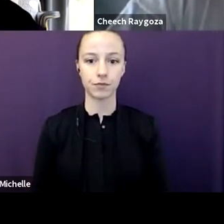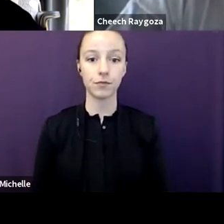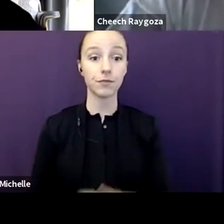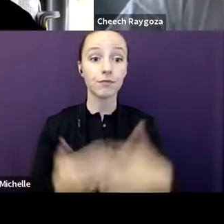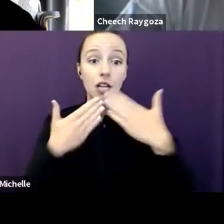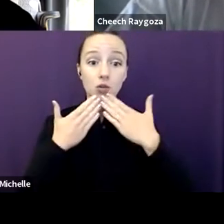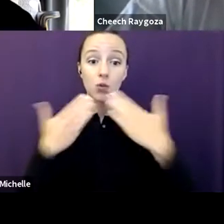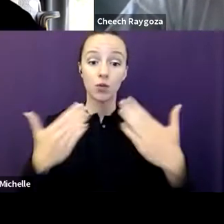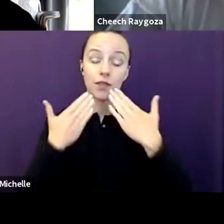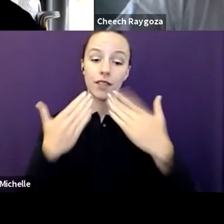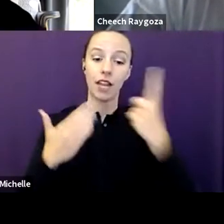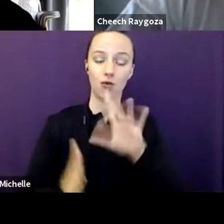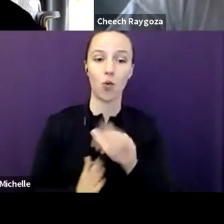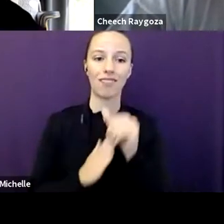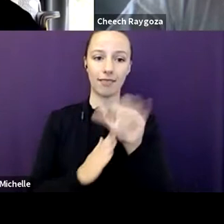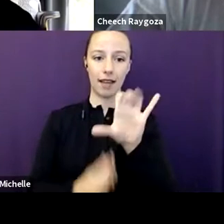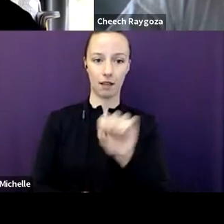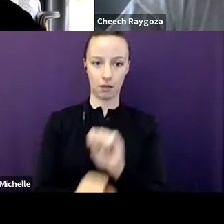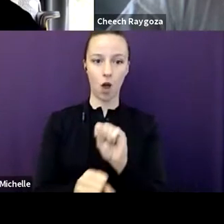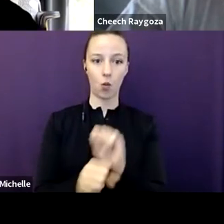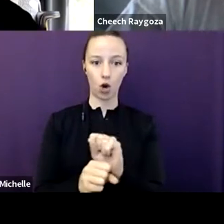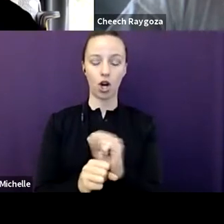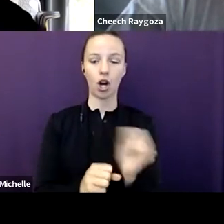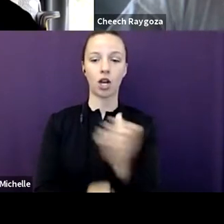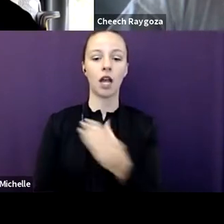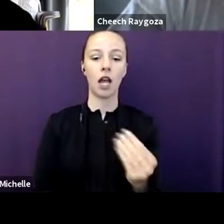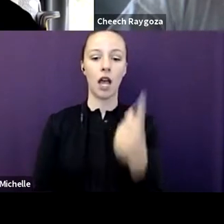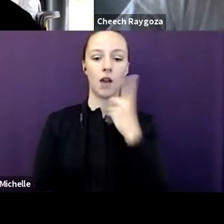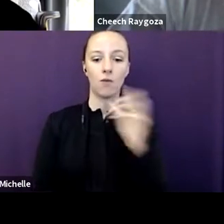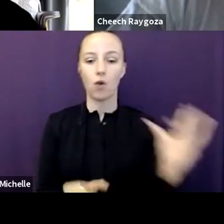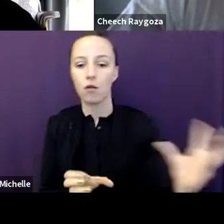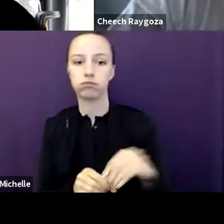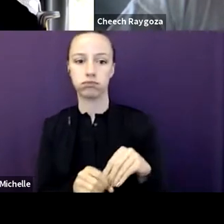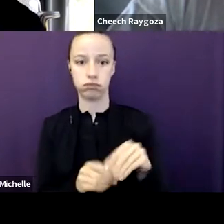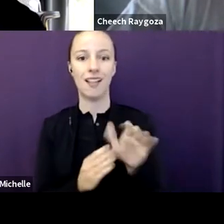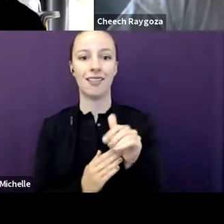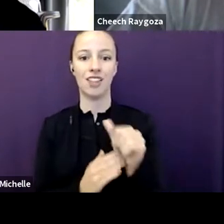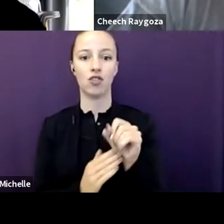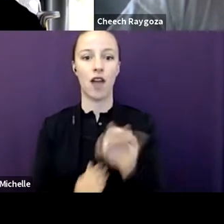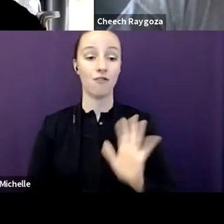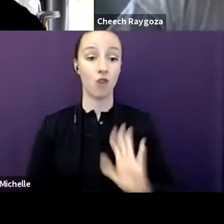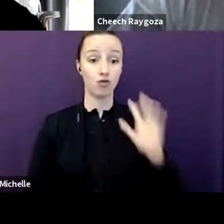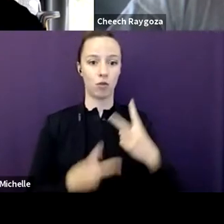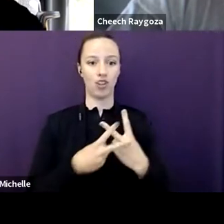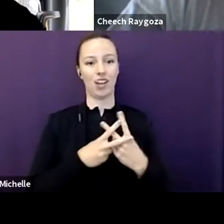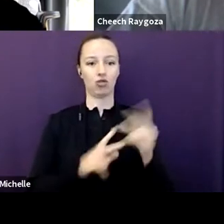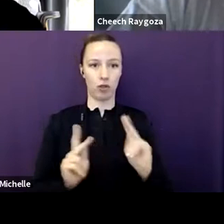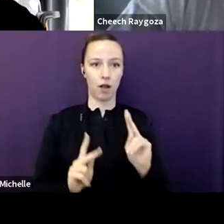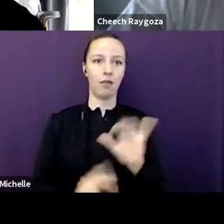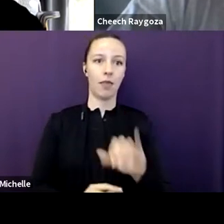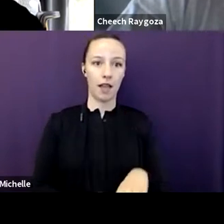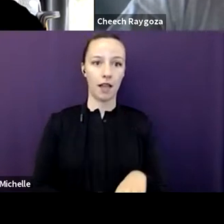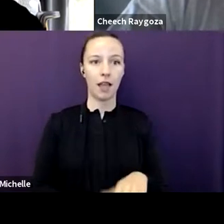Thank you for leading that work, right, and for incorporating the leadership of formerly incarcerated people like